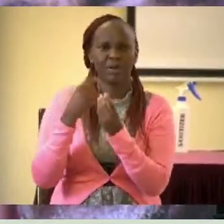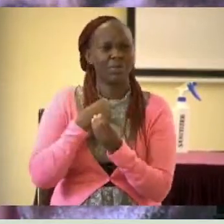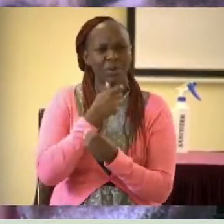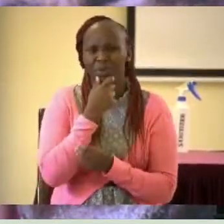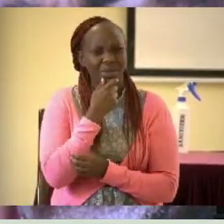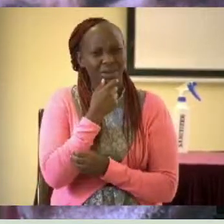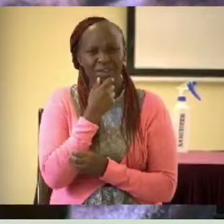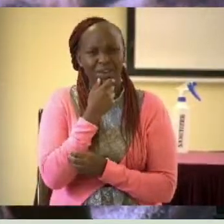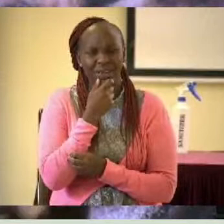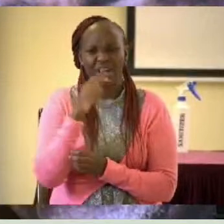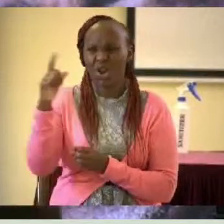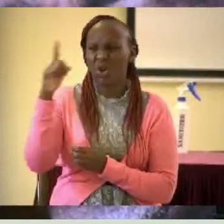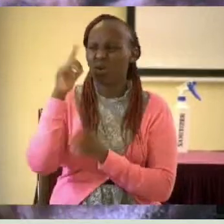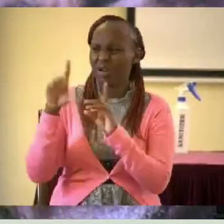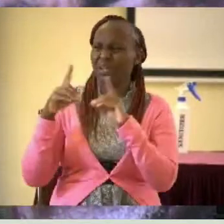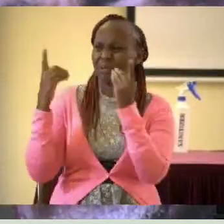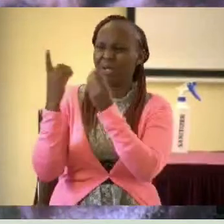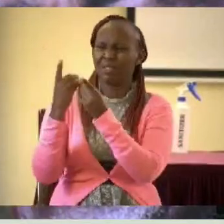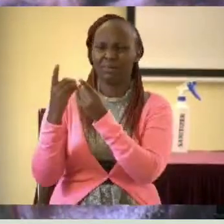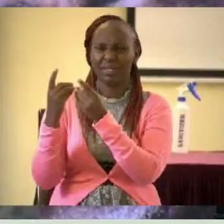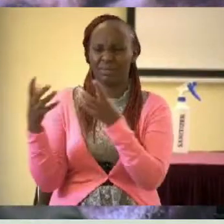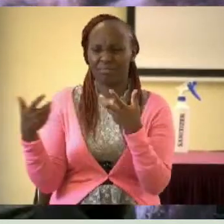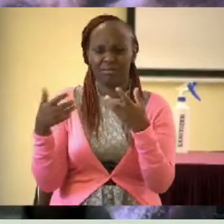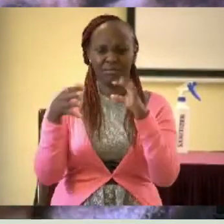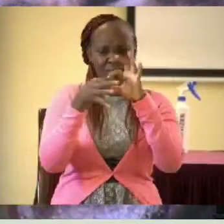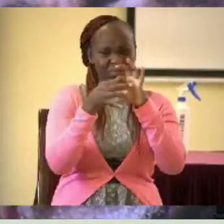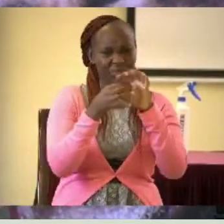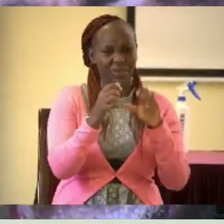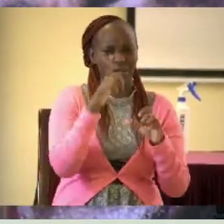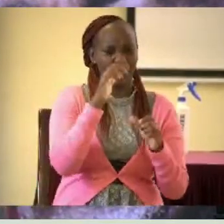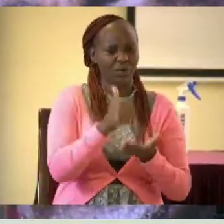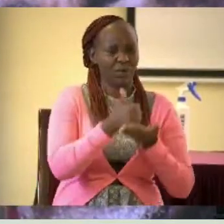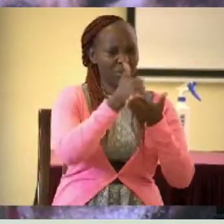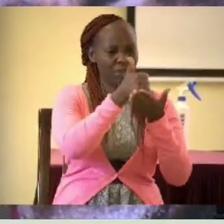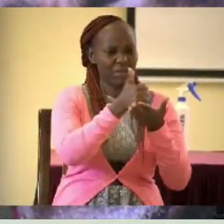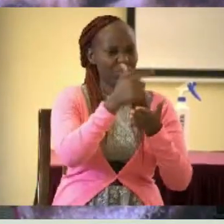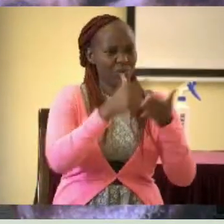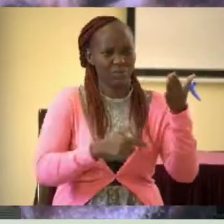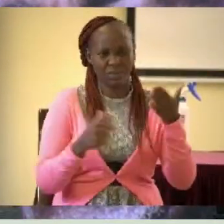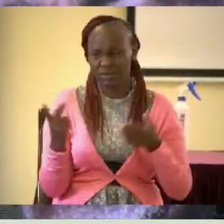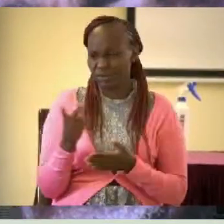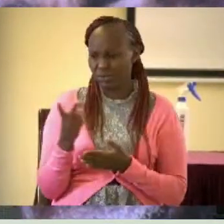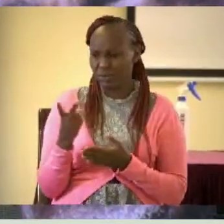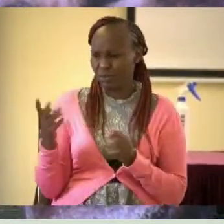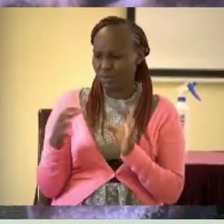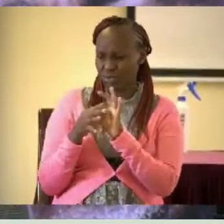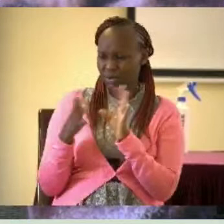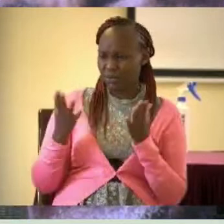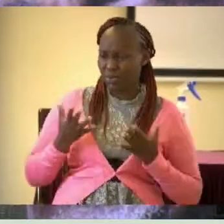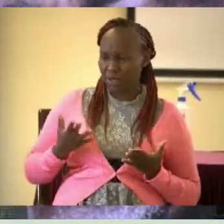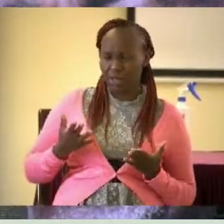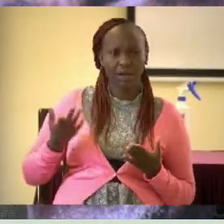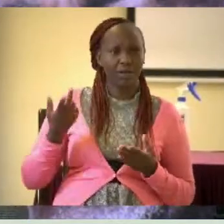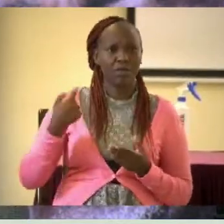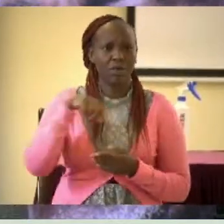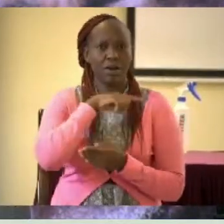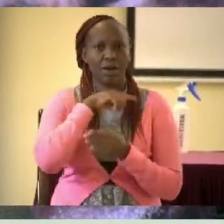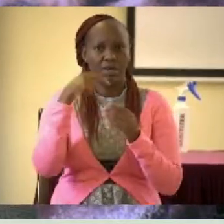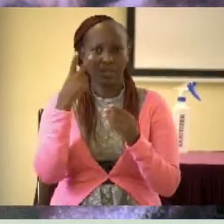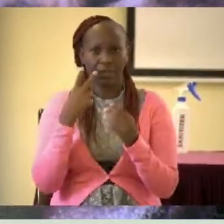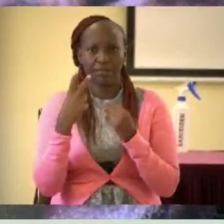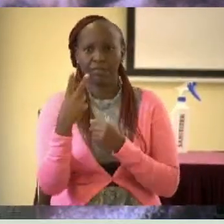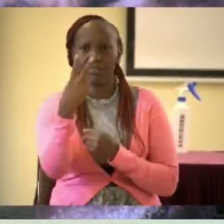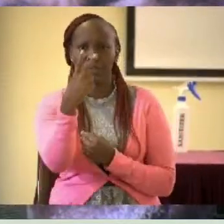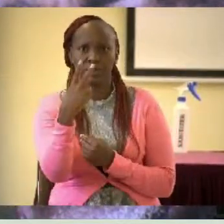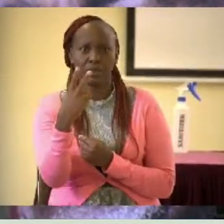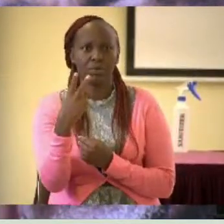will be the Faculty of Law doing with legal aid all the time, going into the community? Because for us, our vision is